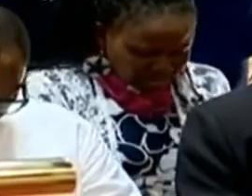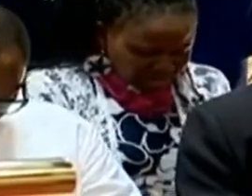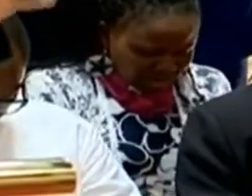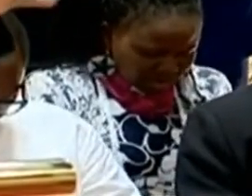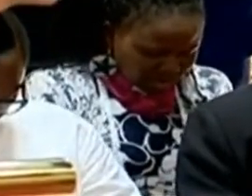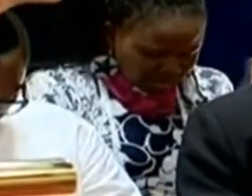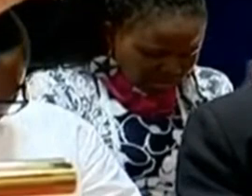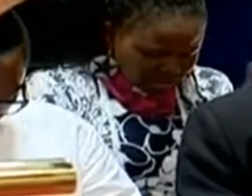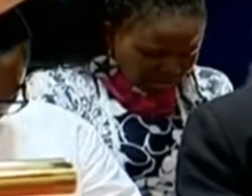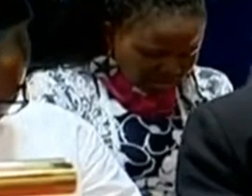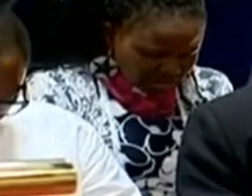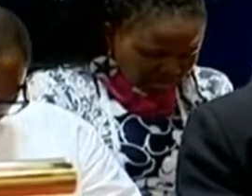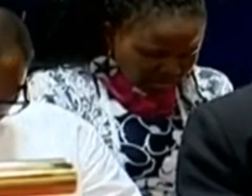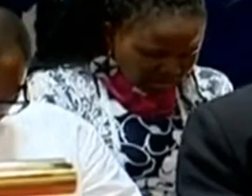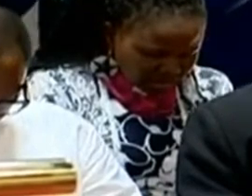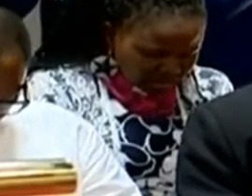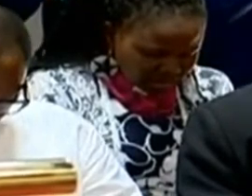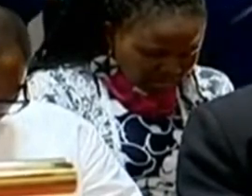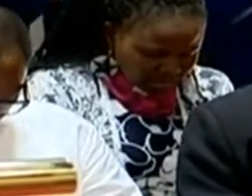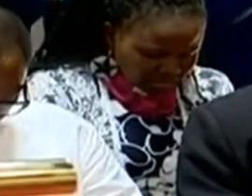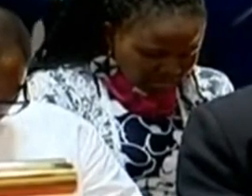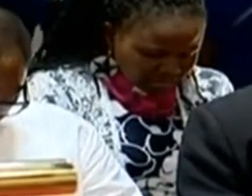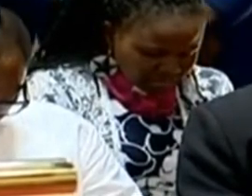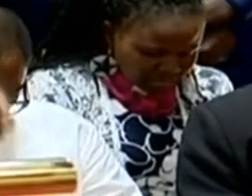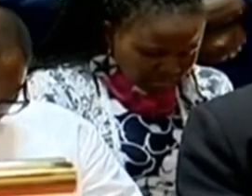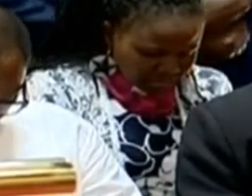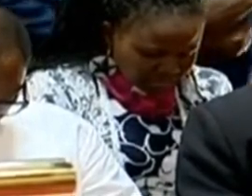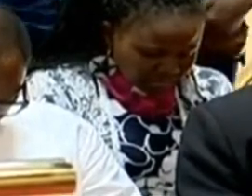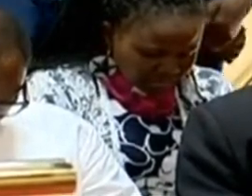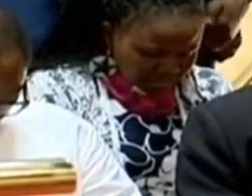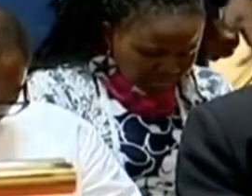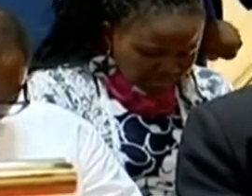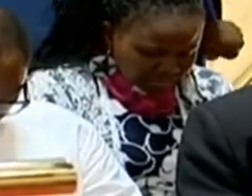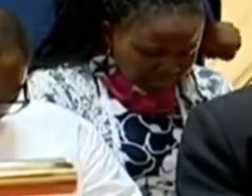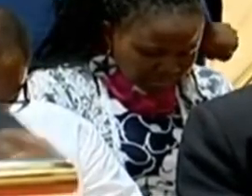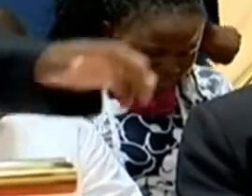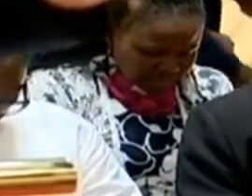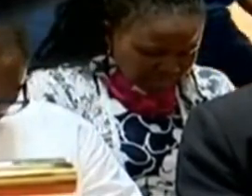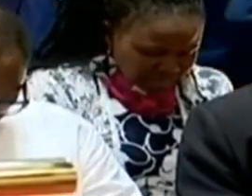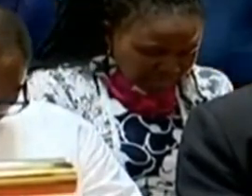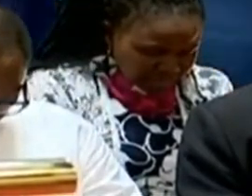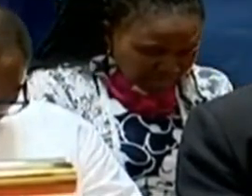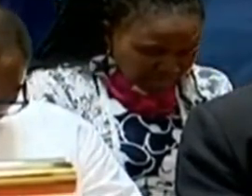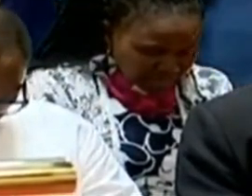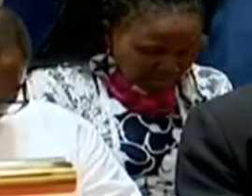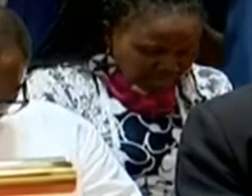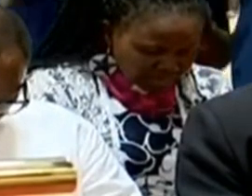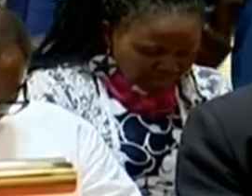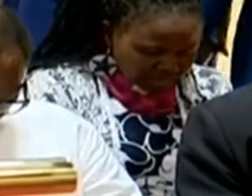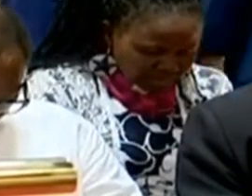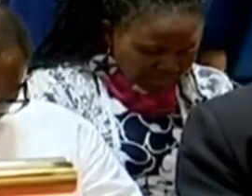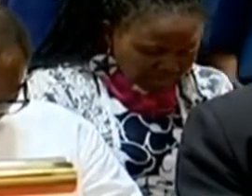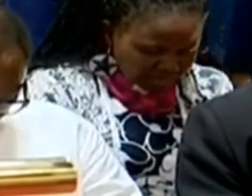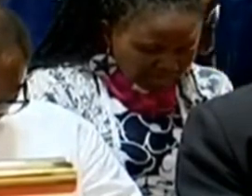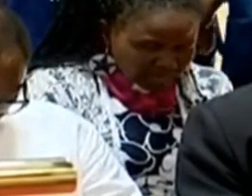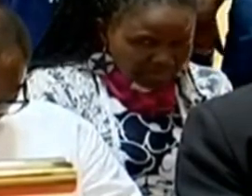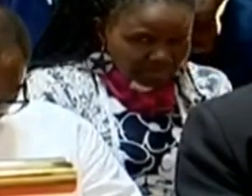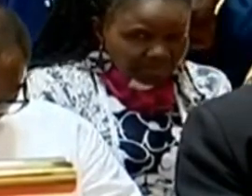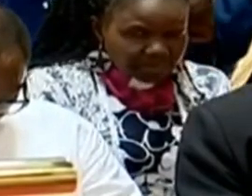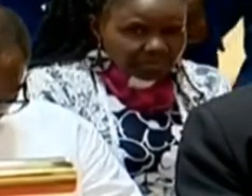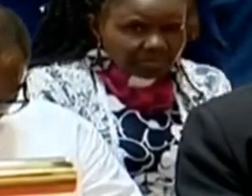always be faithful. We are grateful for all that you have done for us. That's why even in our national anthem,